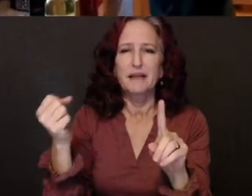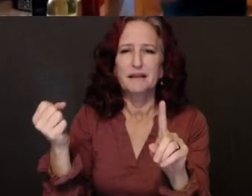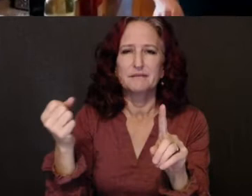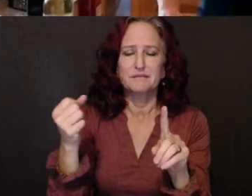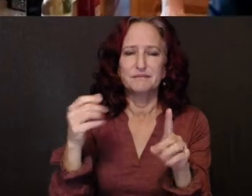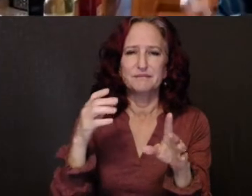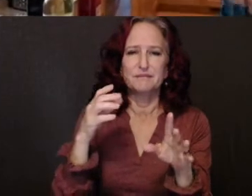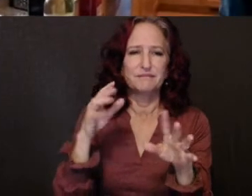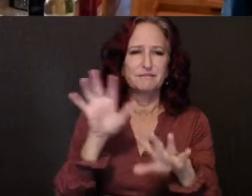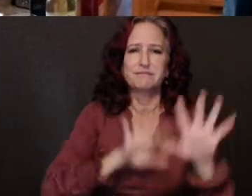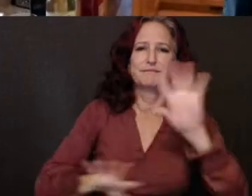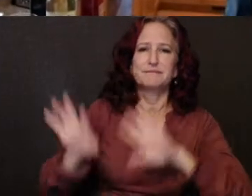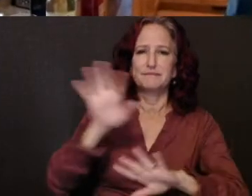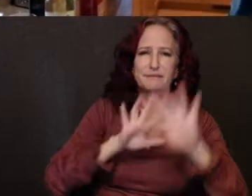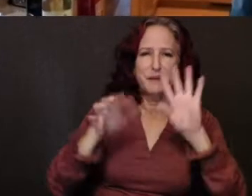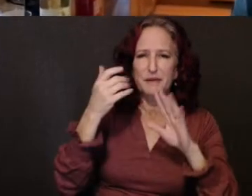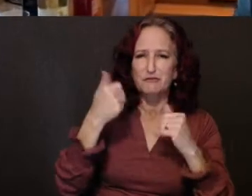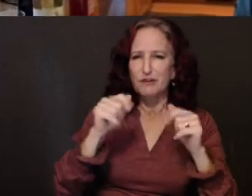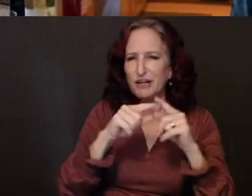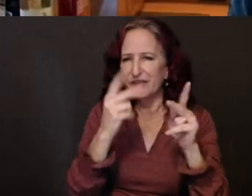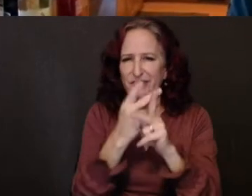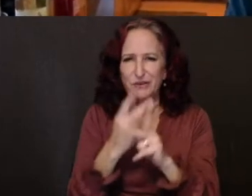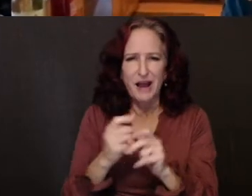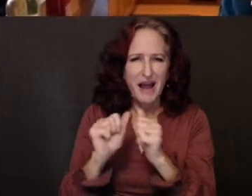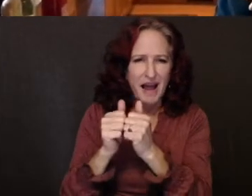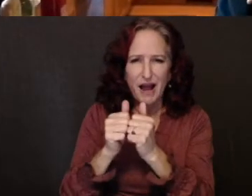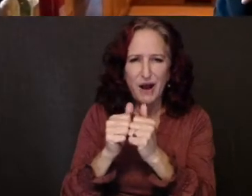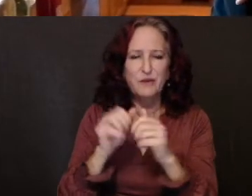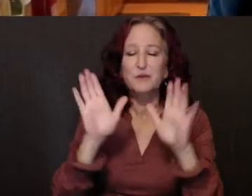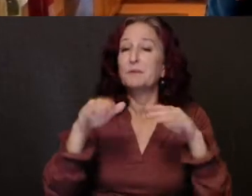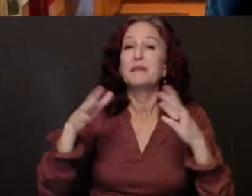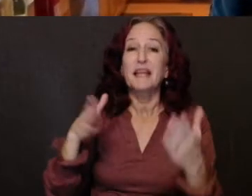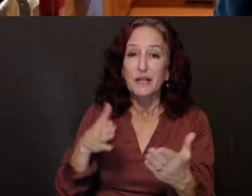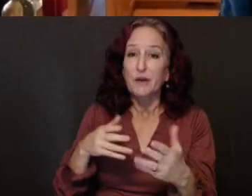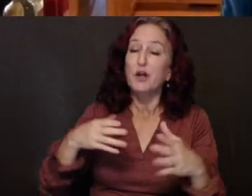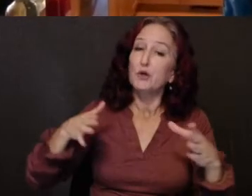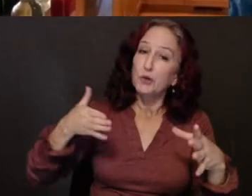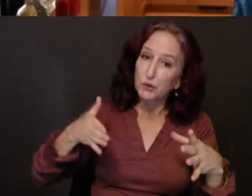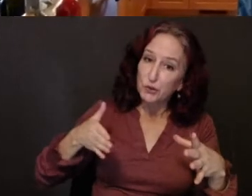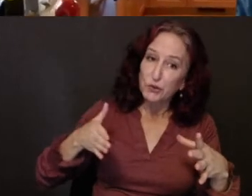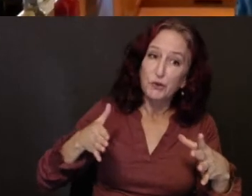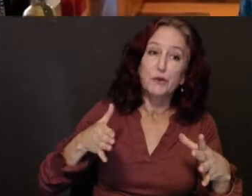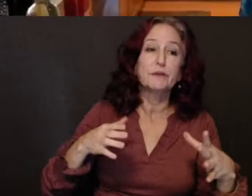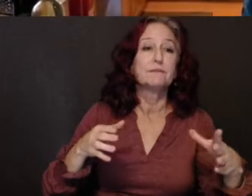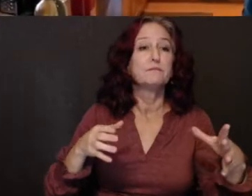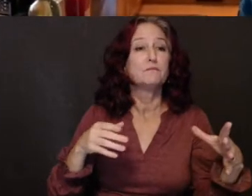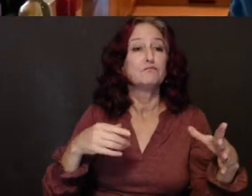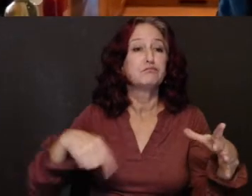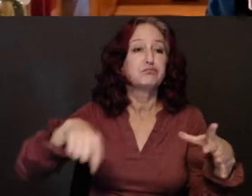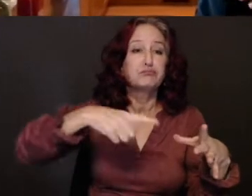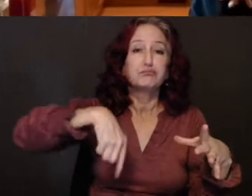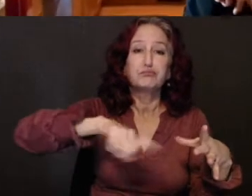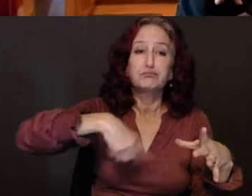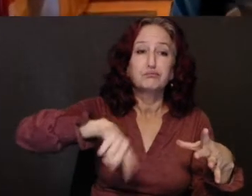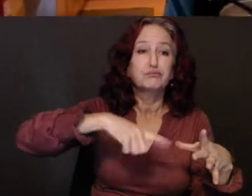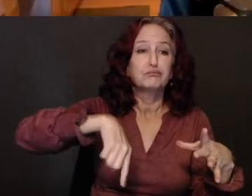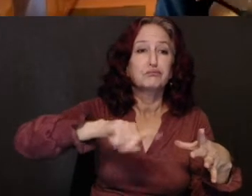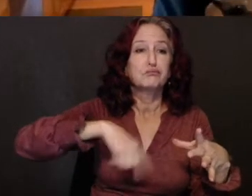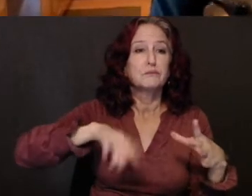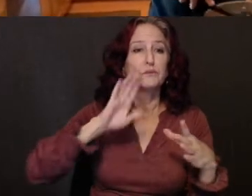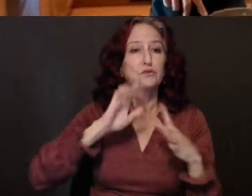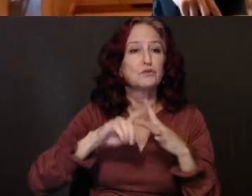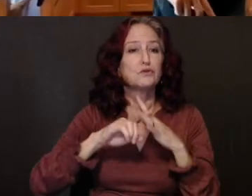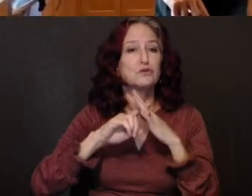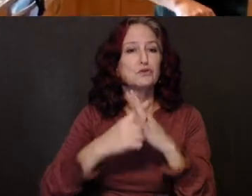Yes, we have some garlic in the cabinet. That's all right. I got kind of thrown off because I was trying to figure out that electronic stuff.